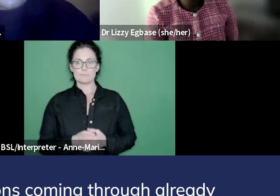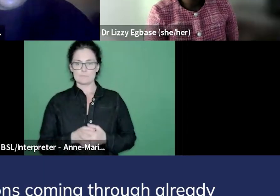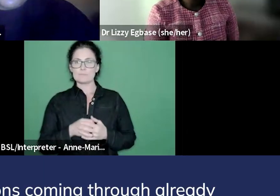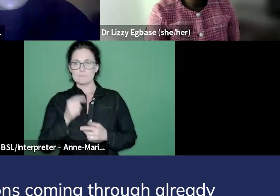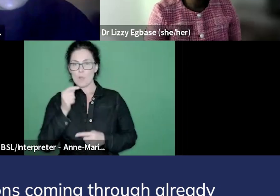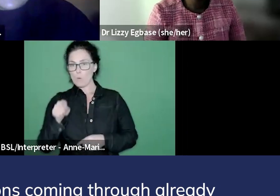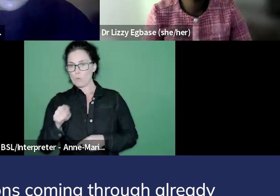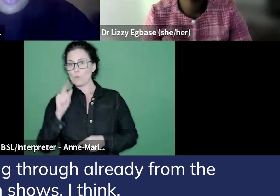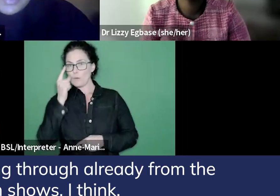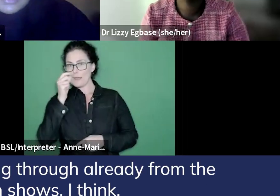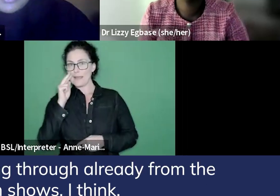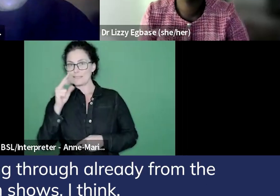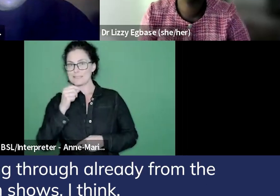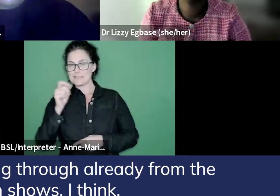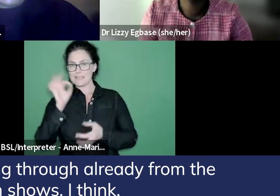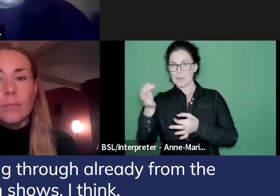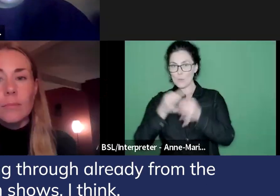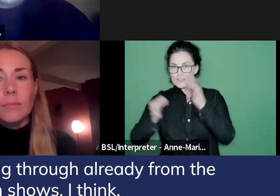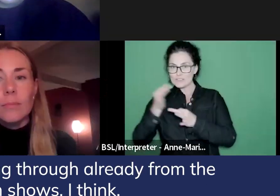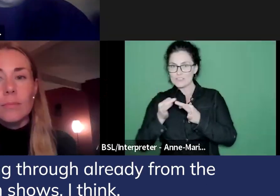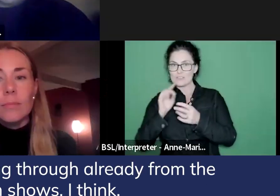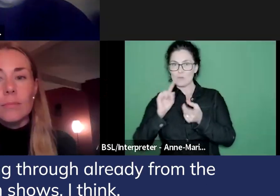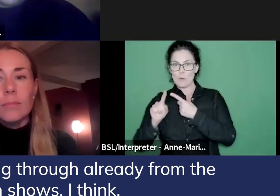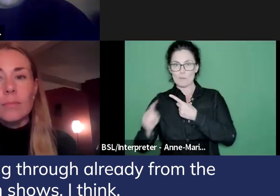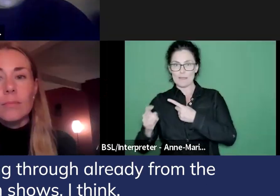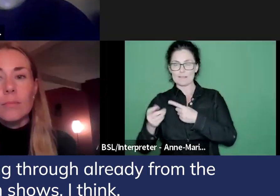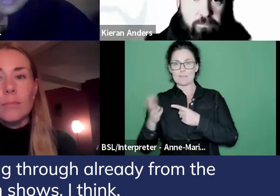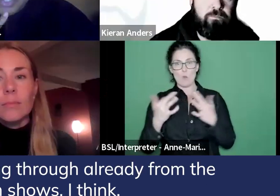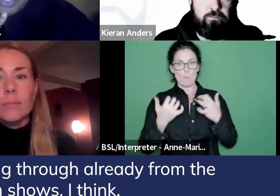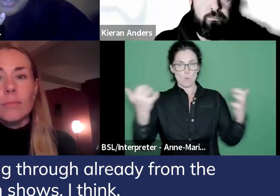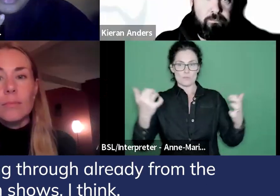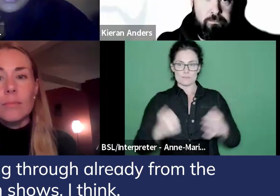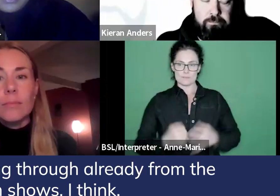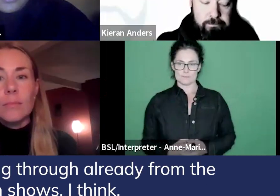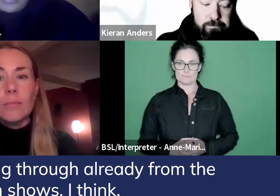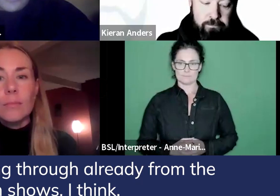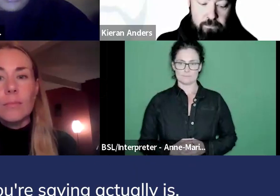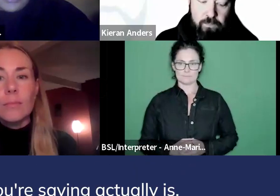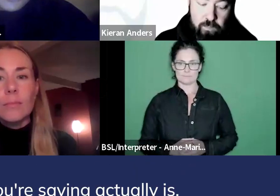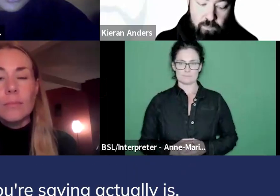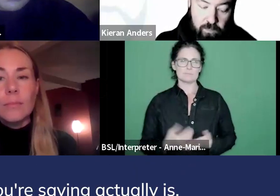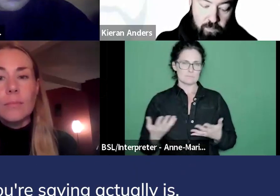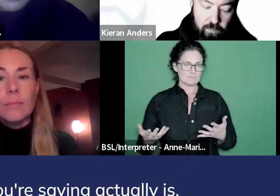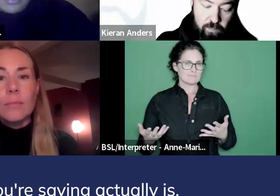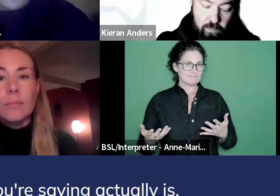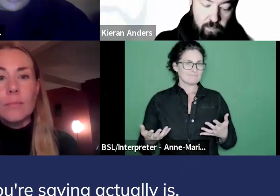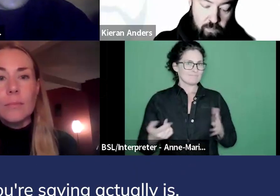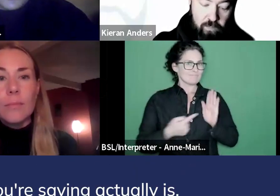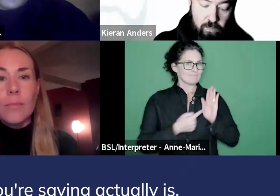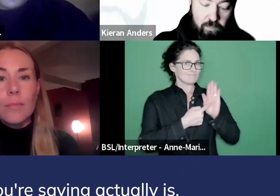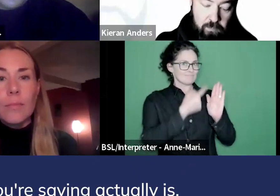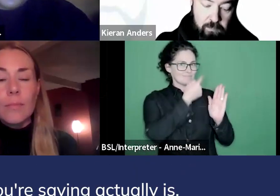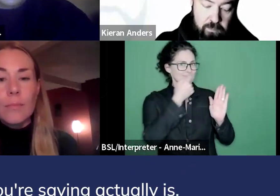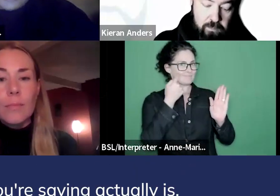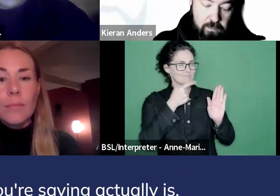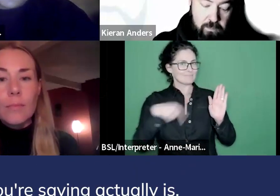coming through already and some comments coming through already from the audience, which shows, I think, how engaging